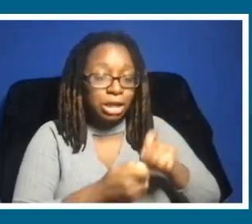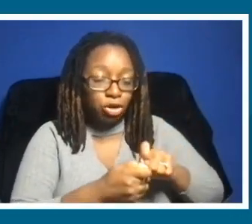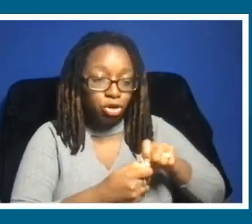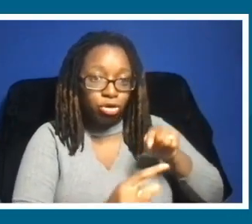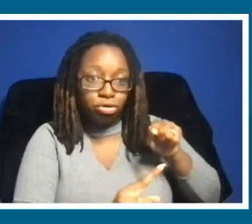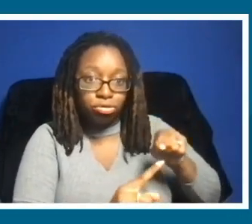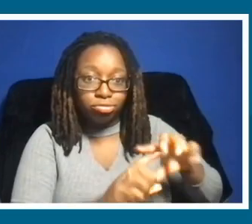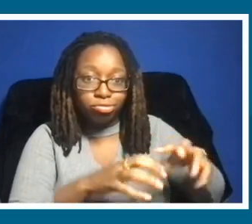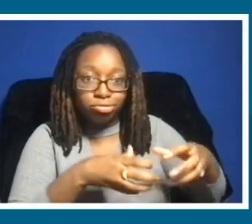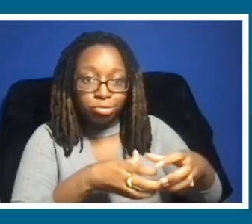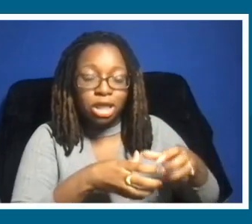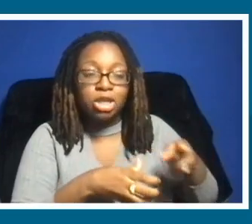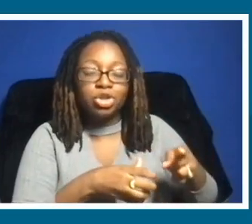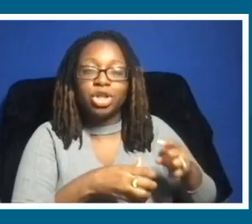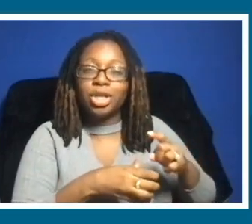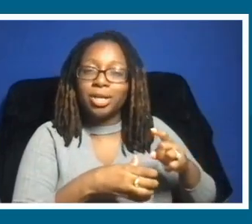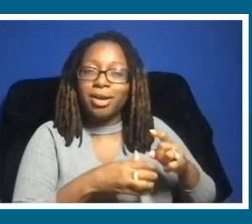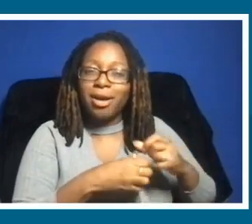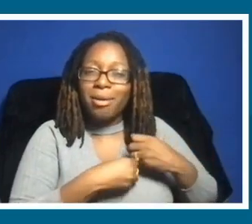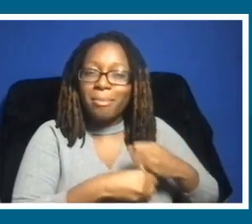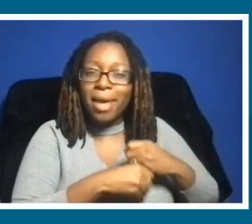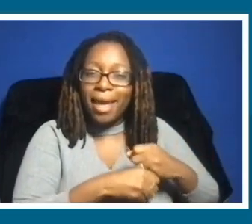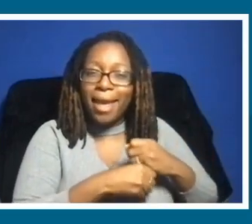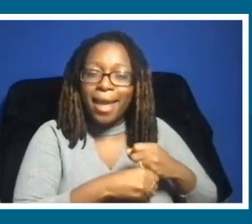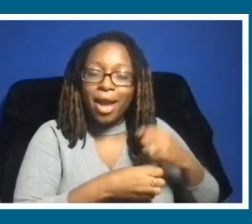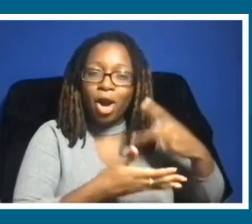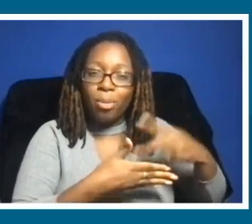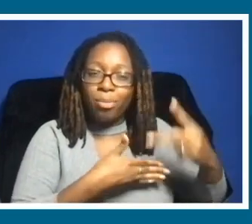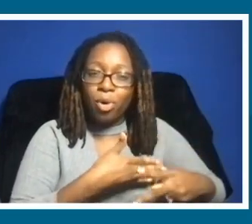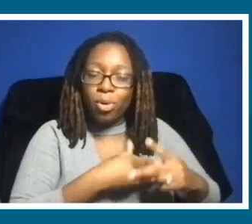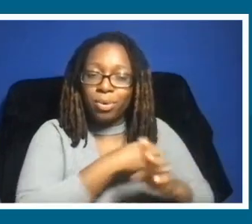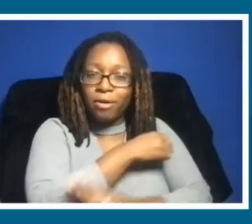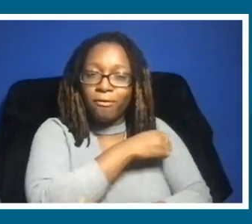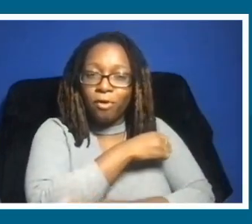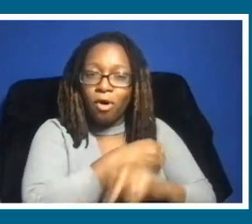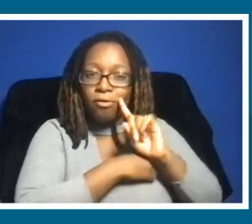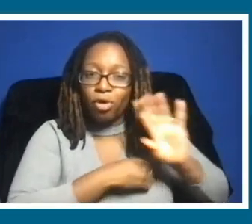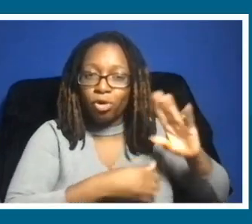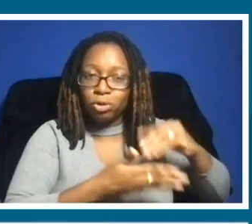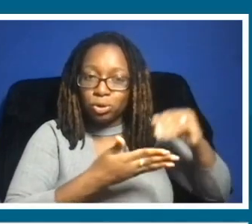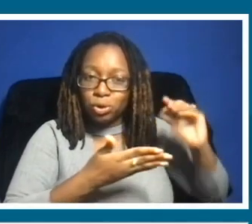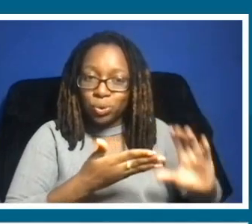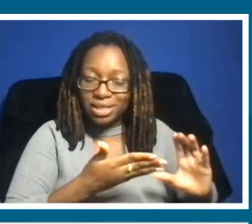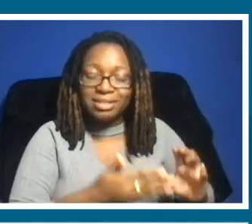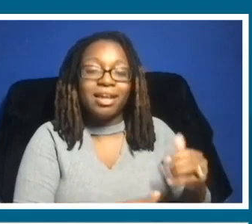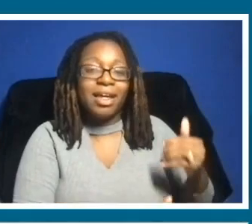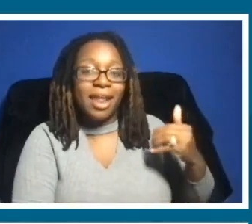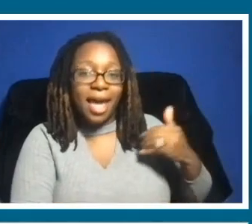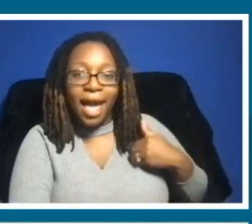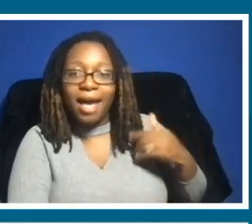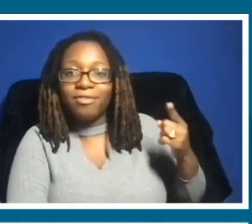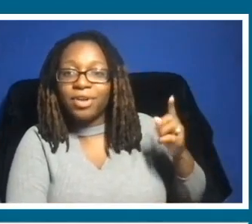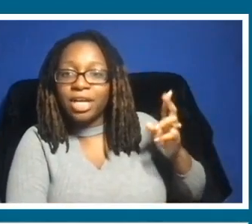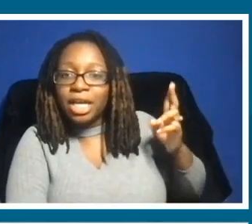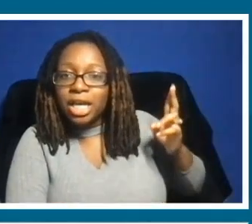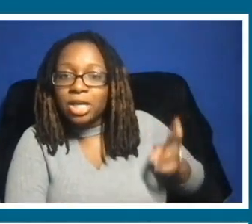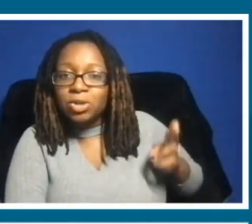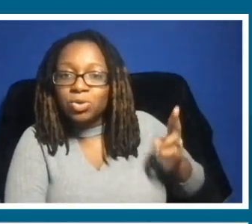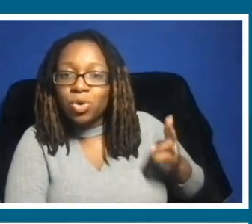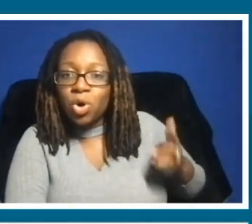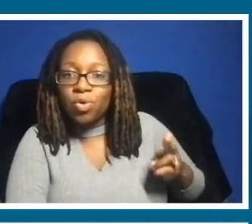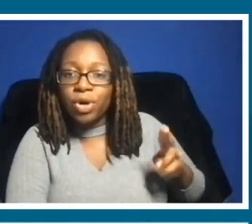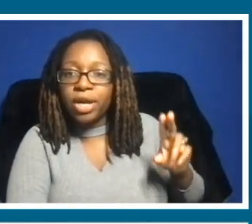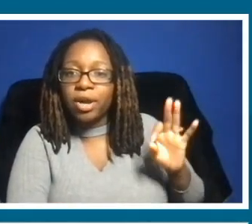fall a program for her students. There is a historic fort nearby, historic Fort Snelling, and